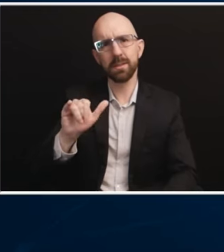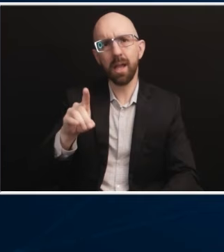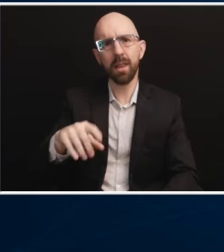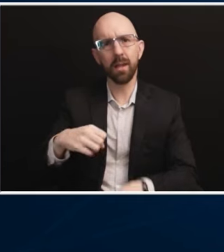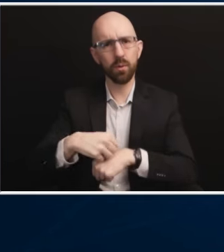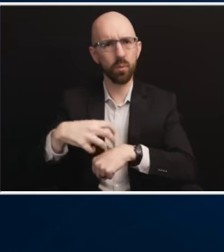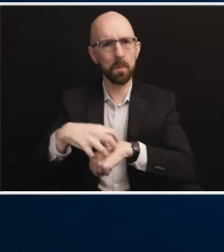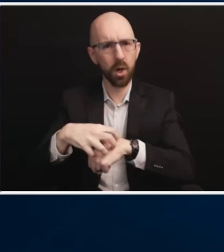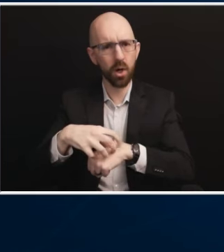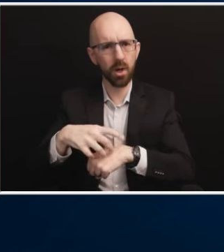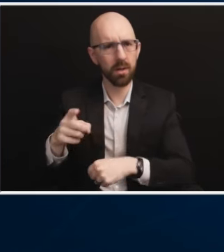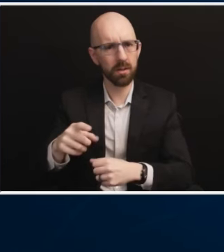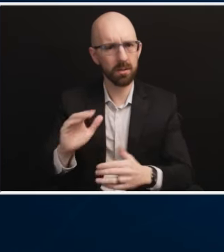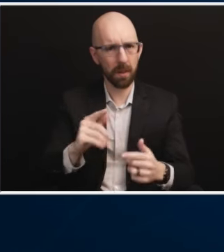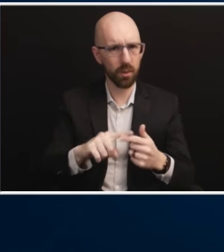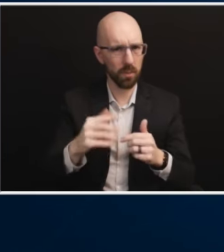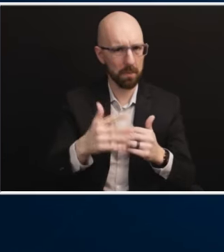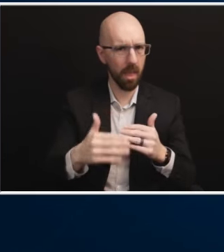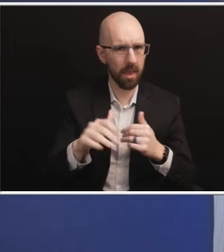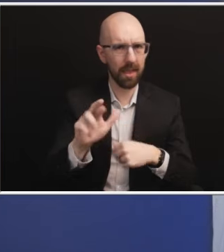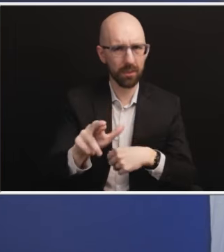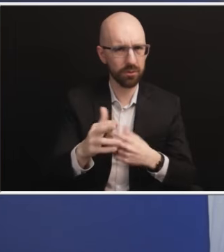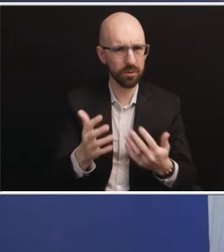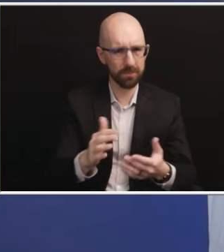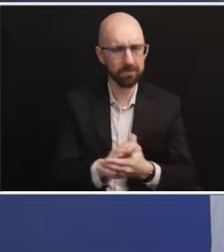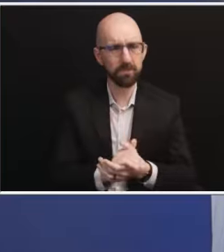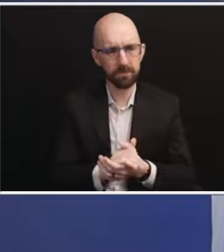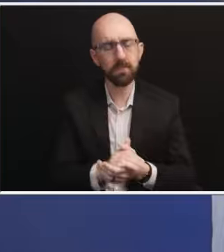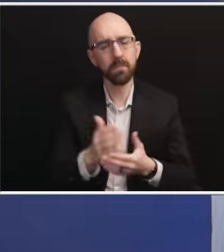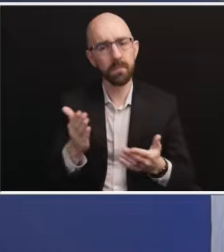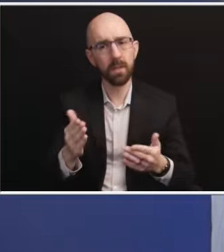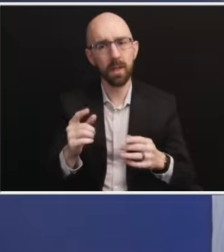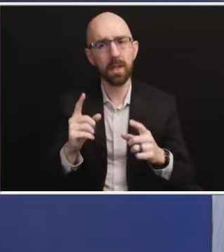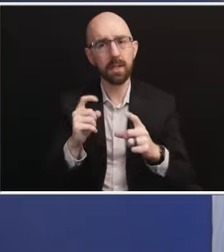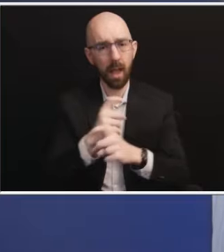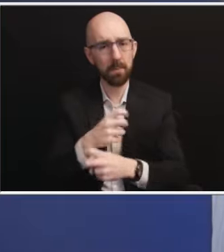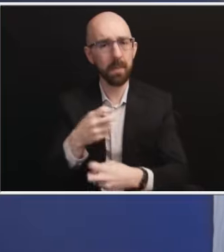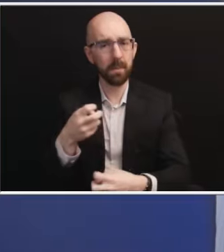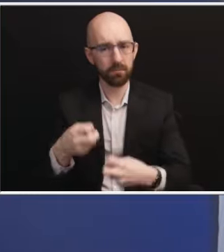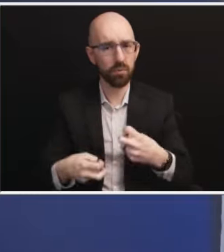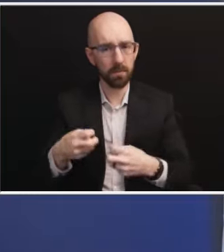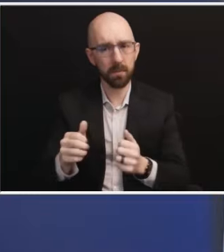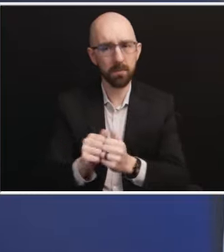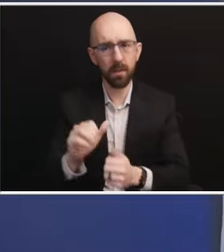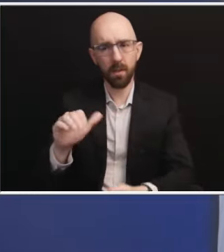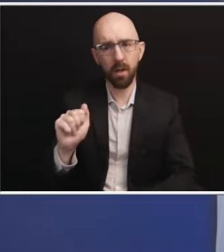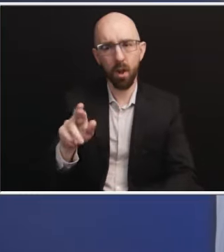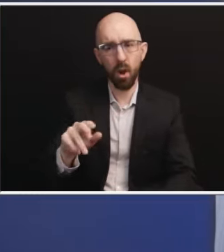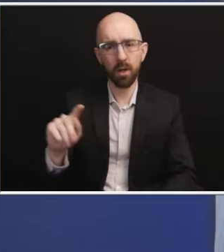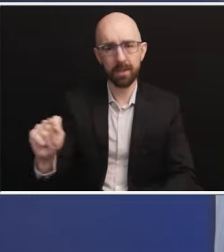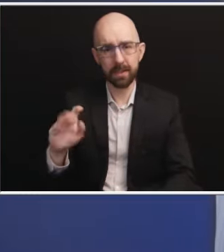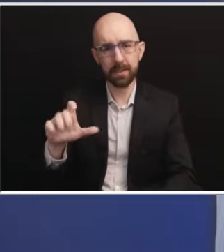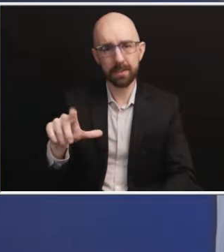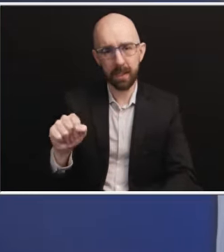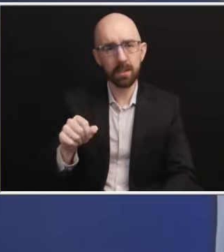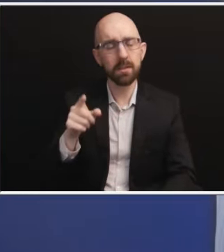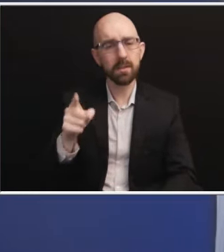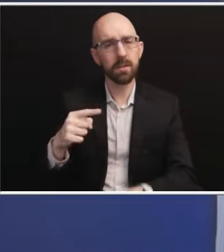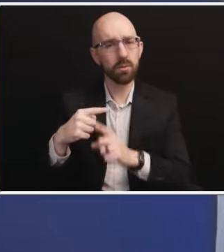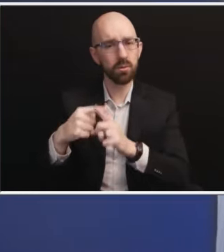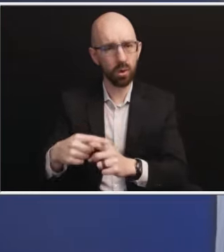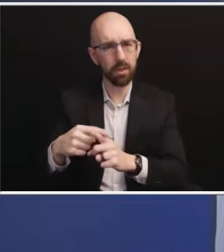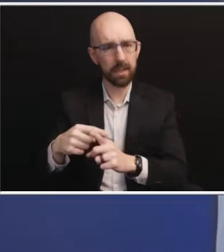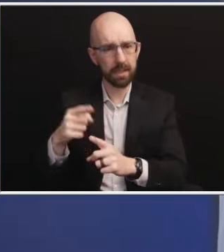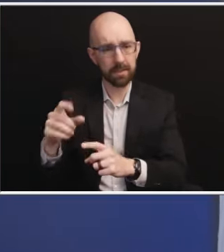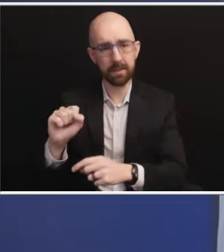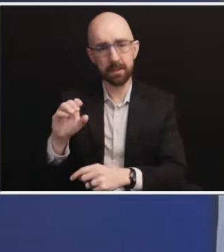over a blood cancer? So it is a complex problem. With CAR T-cell therapy targeting solid tumors, the CAR T has to infiltrate the